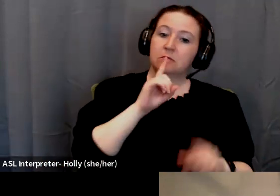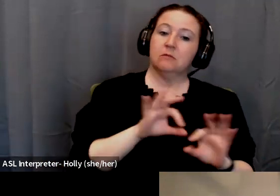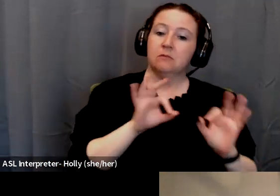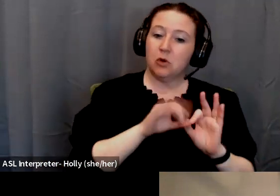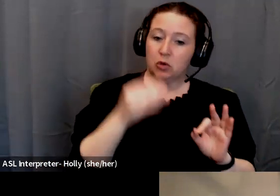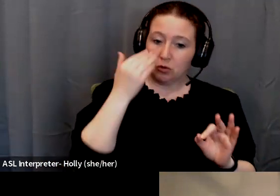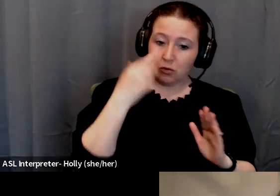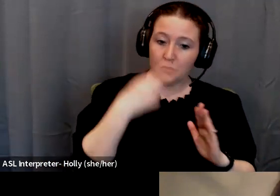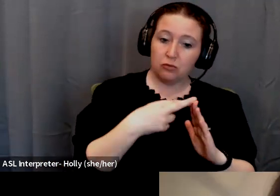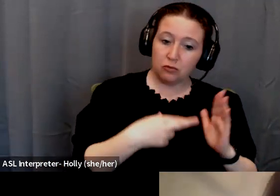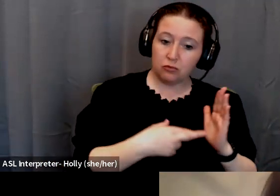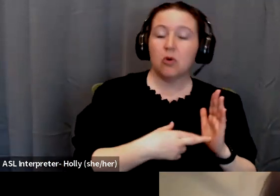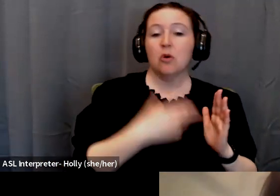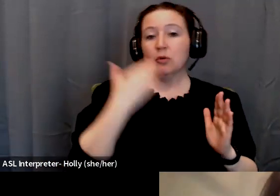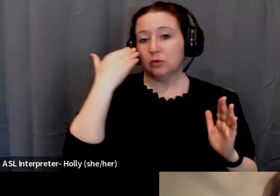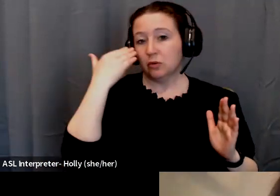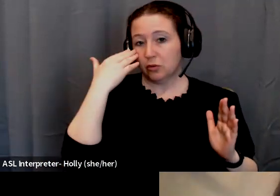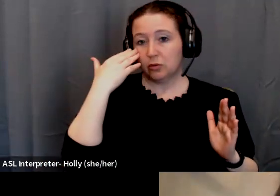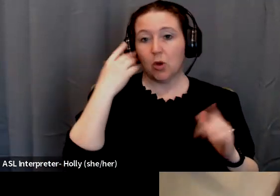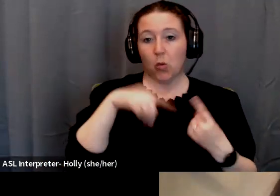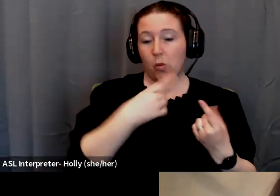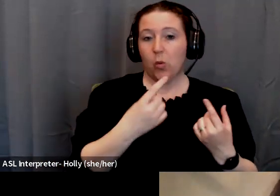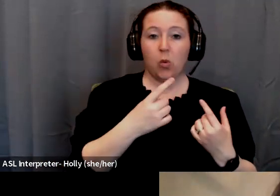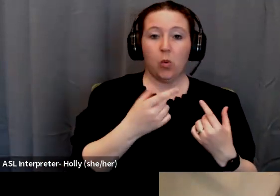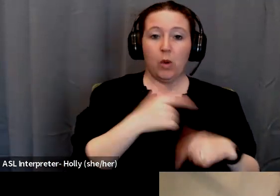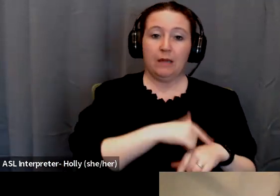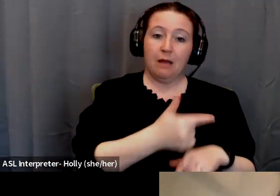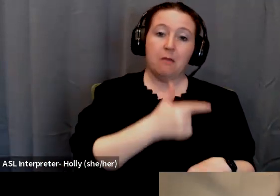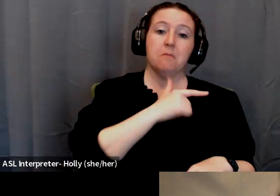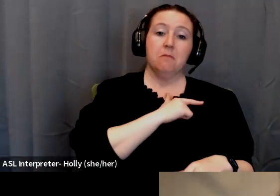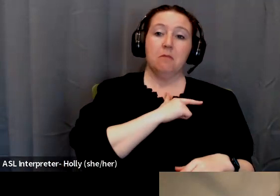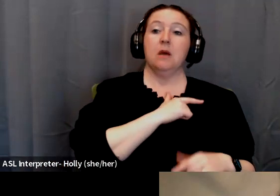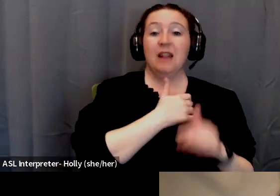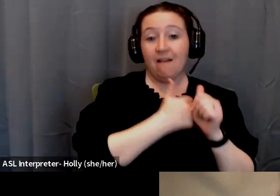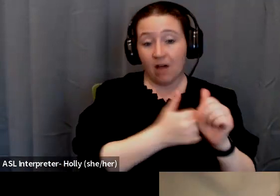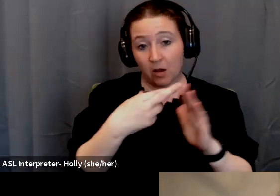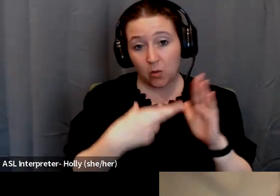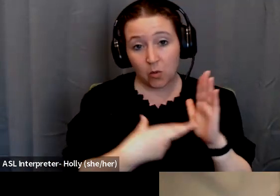up, follow the rules. Why? Because they are built to be